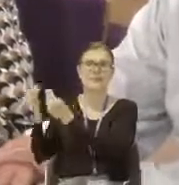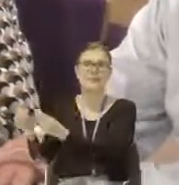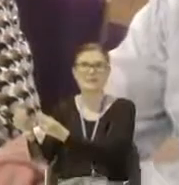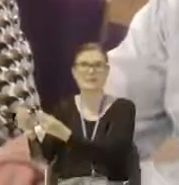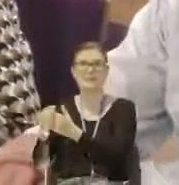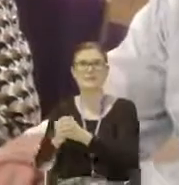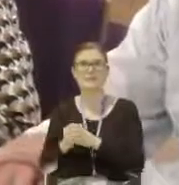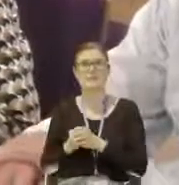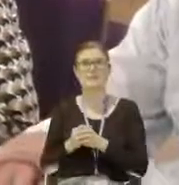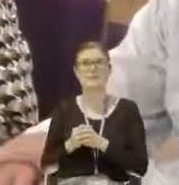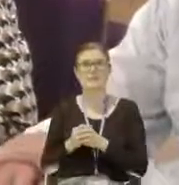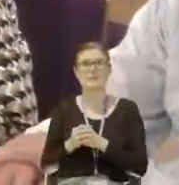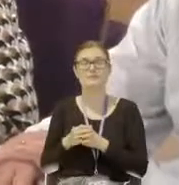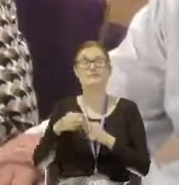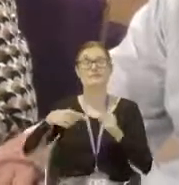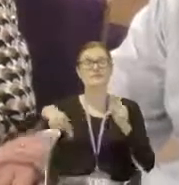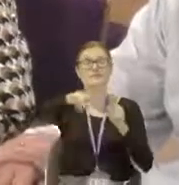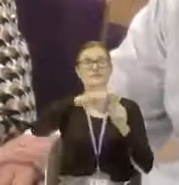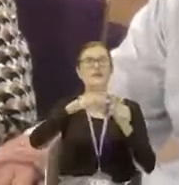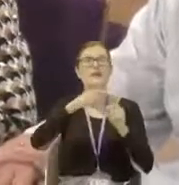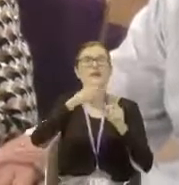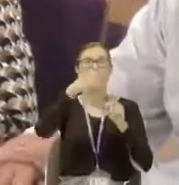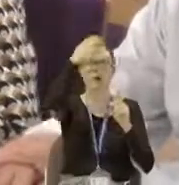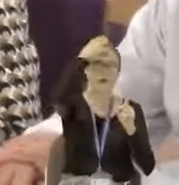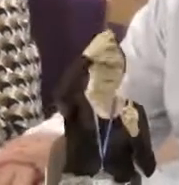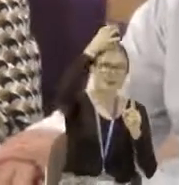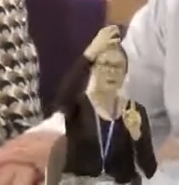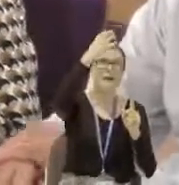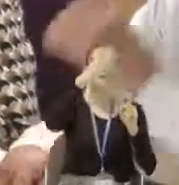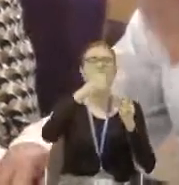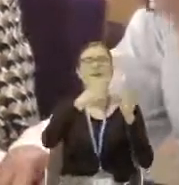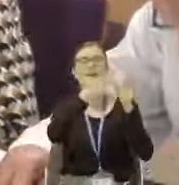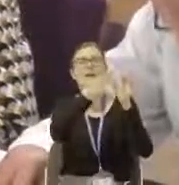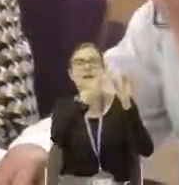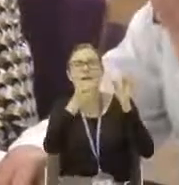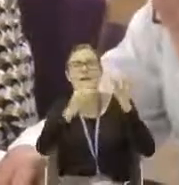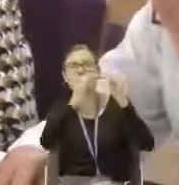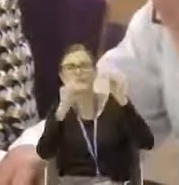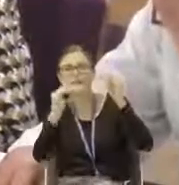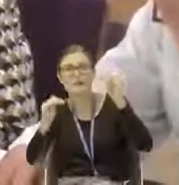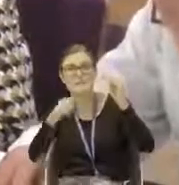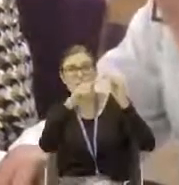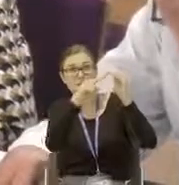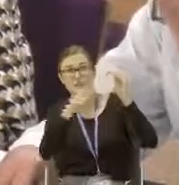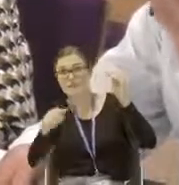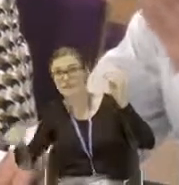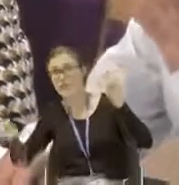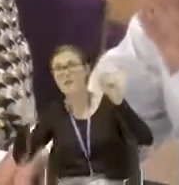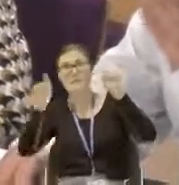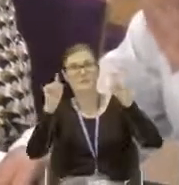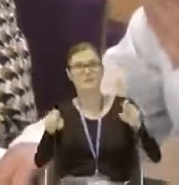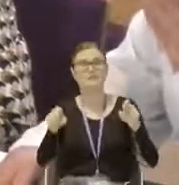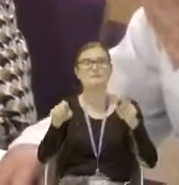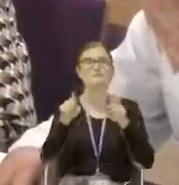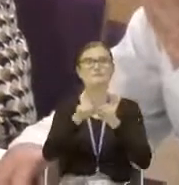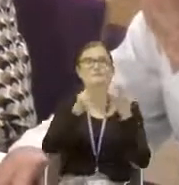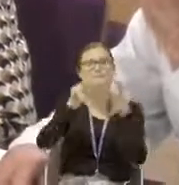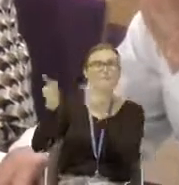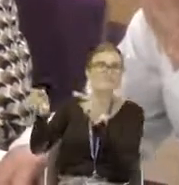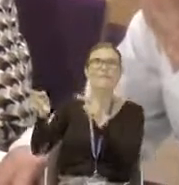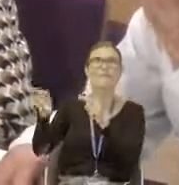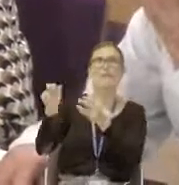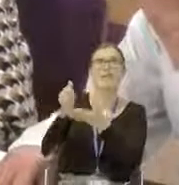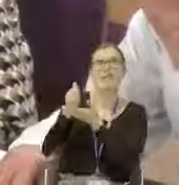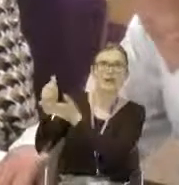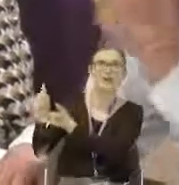to build peace and democratic systems. We need to address the renewal of the multilateral system